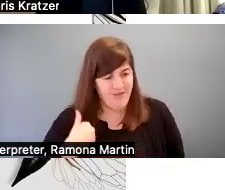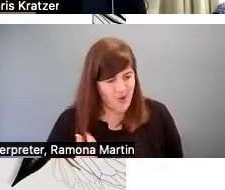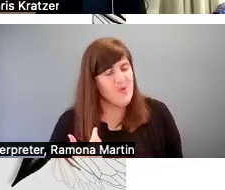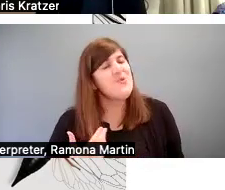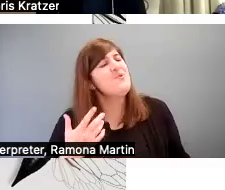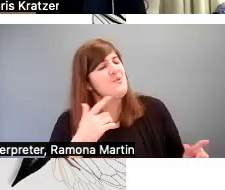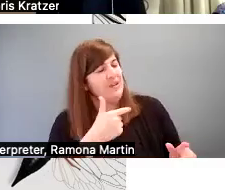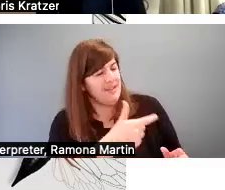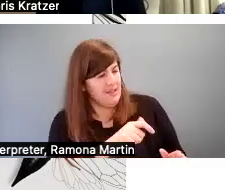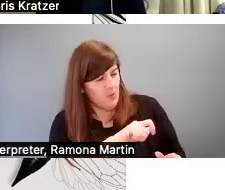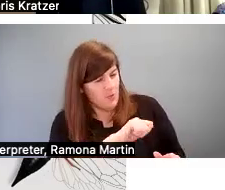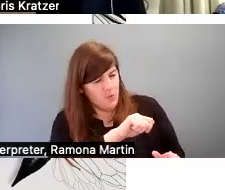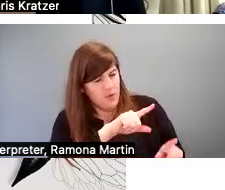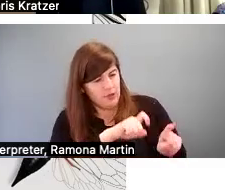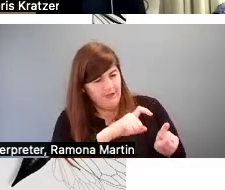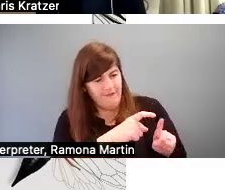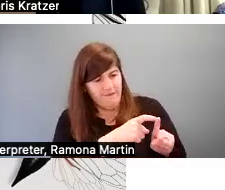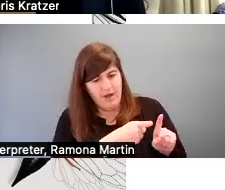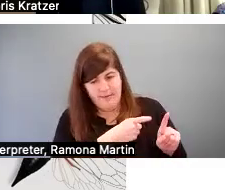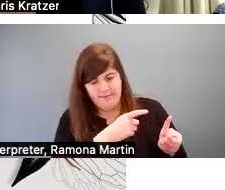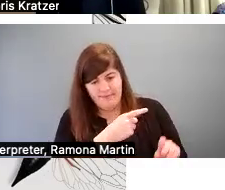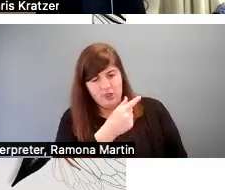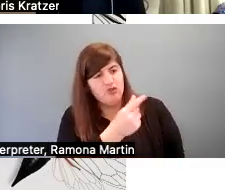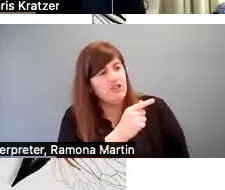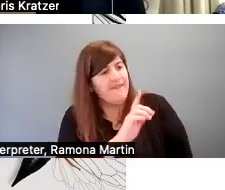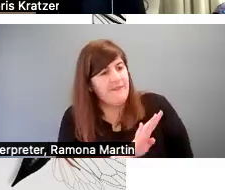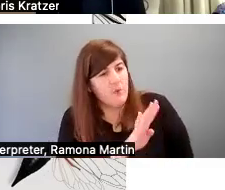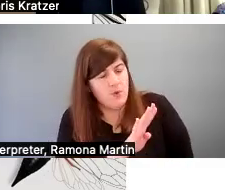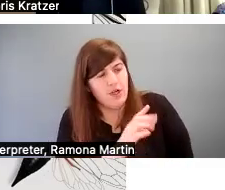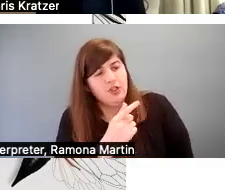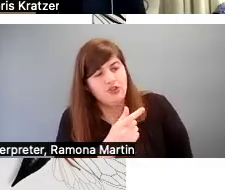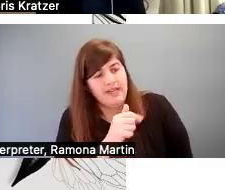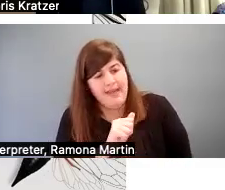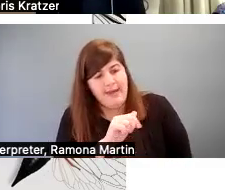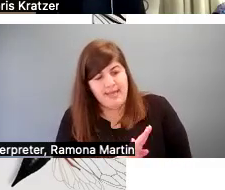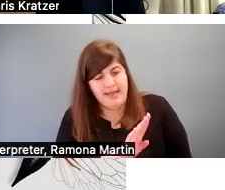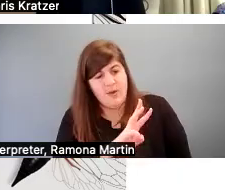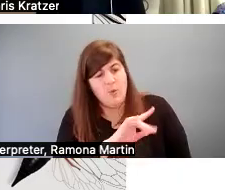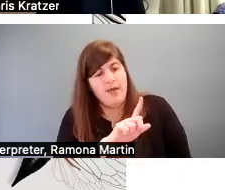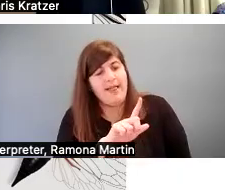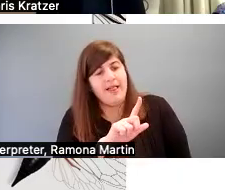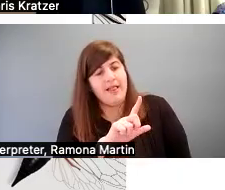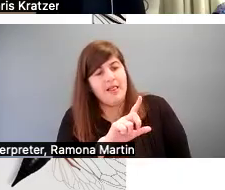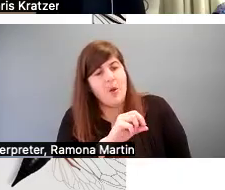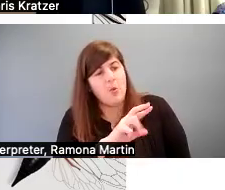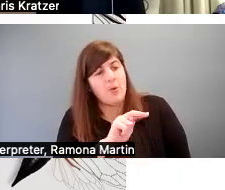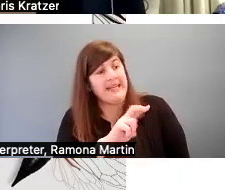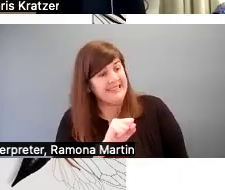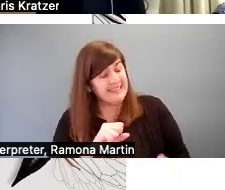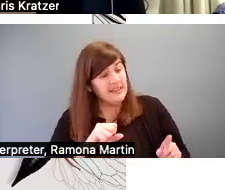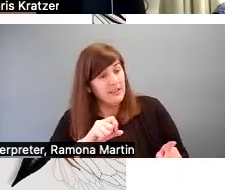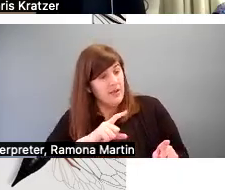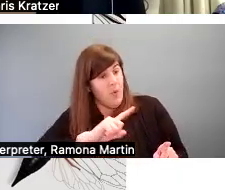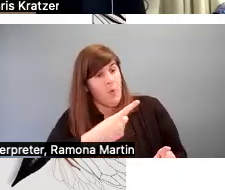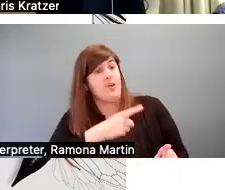question is from G4 GAB Will Owens. Do only true